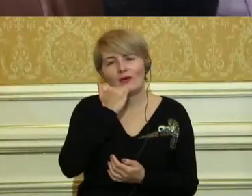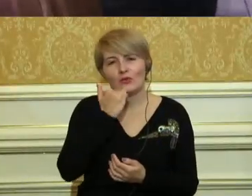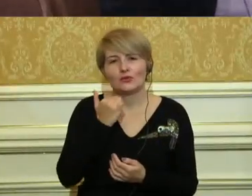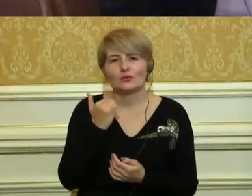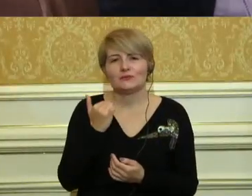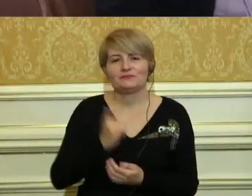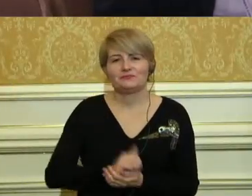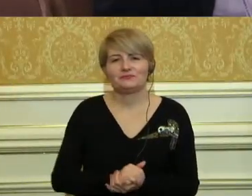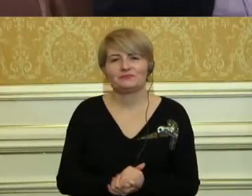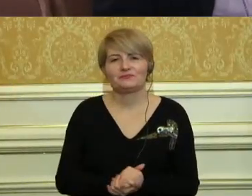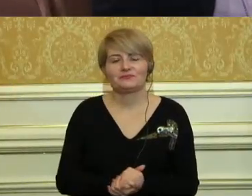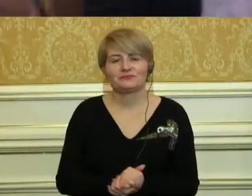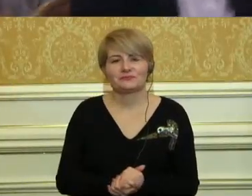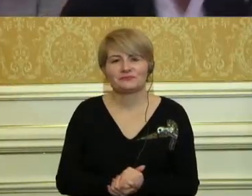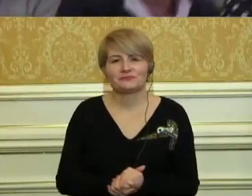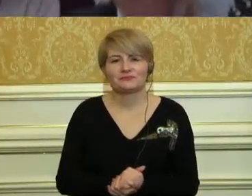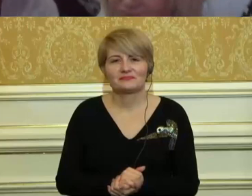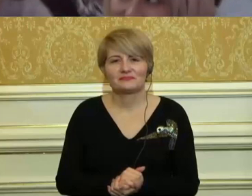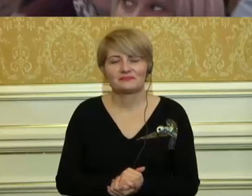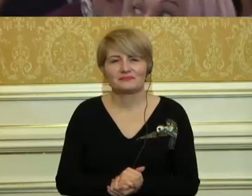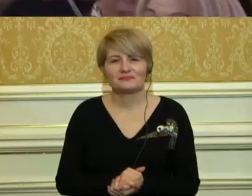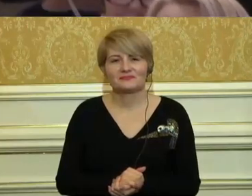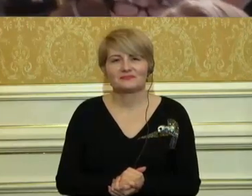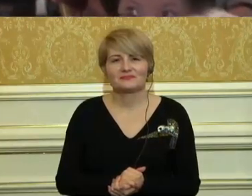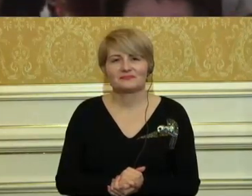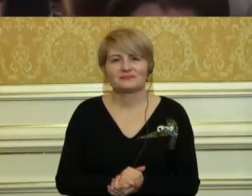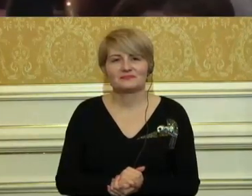specific encouragement for us. Thank you so much.